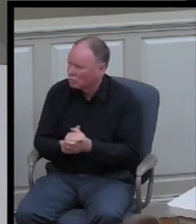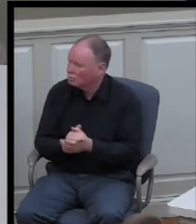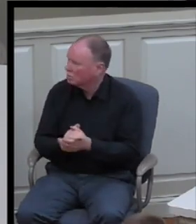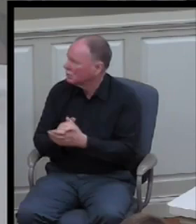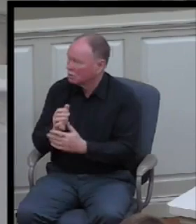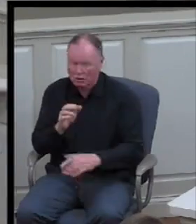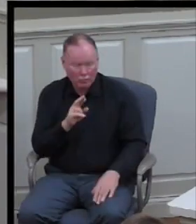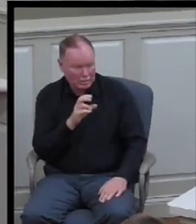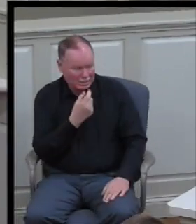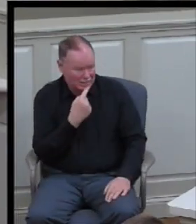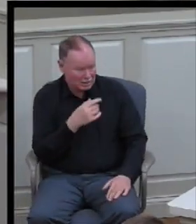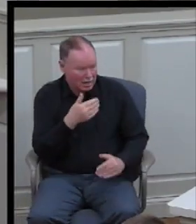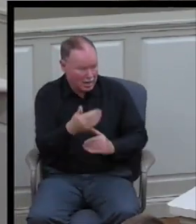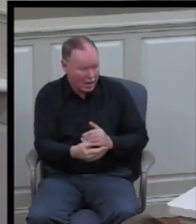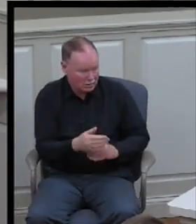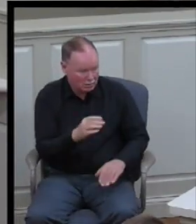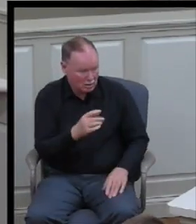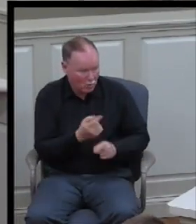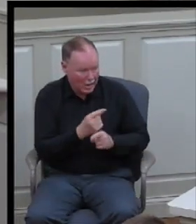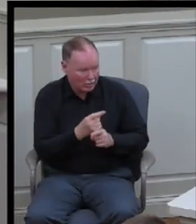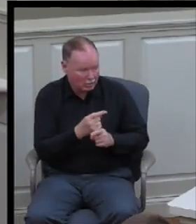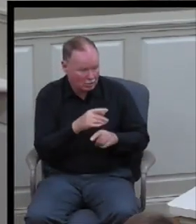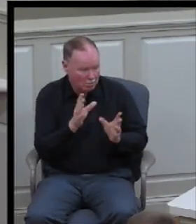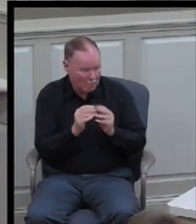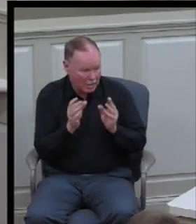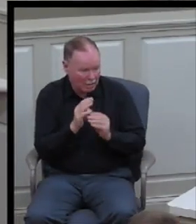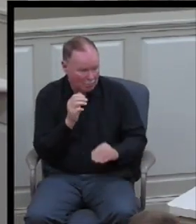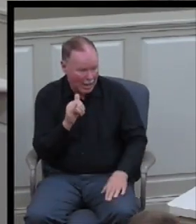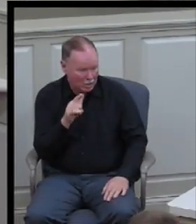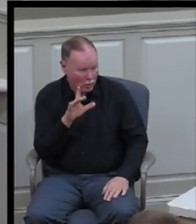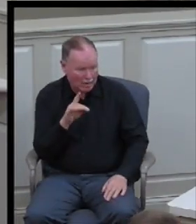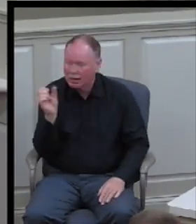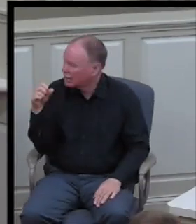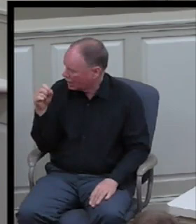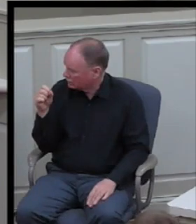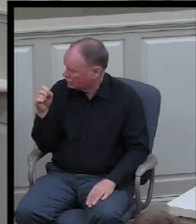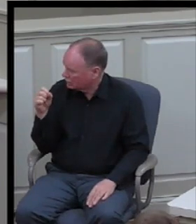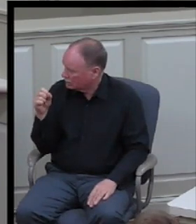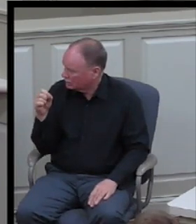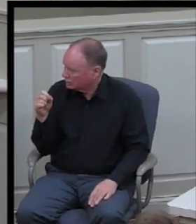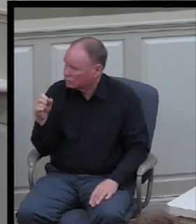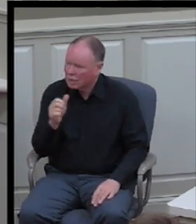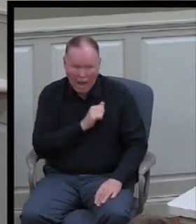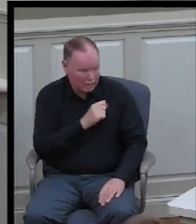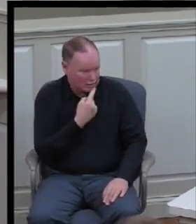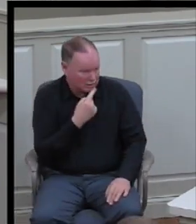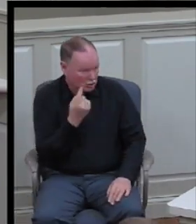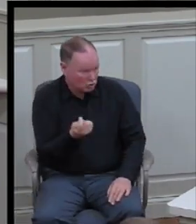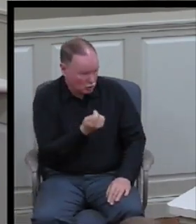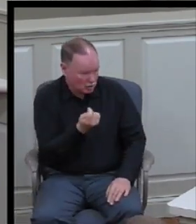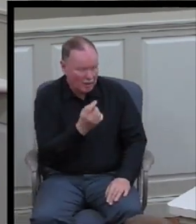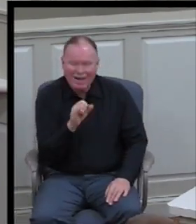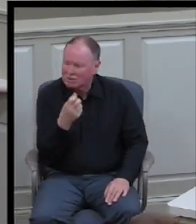And May 28th is our next, I'm sorry, next 5:30. regular scheduled meeting, correct? Yes, sir. Yeah, okay. That's a